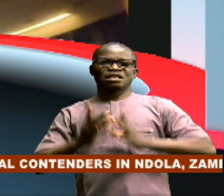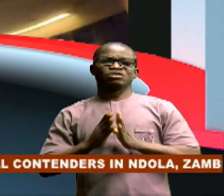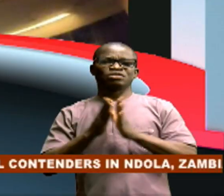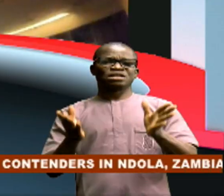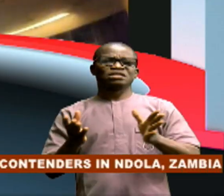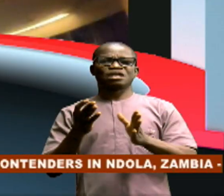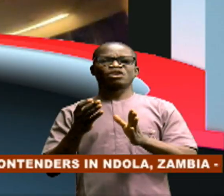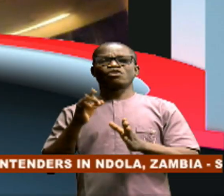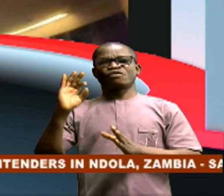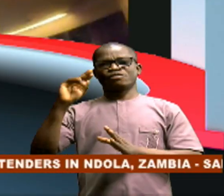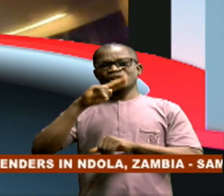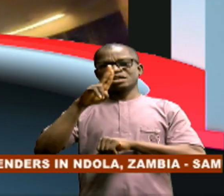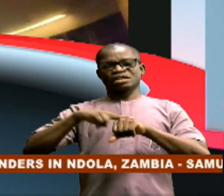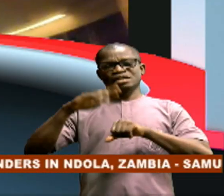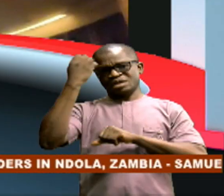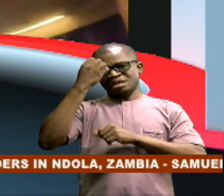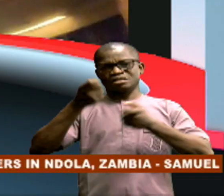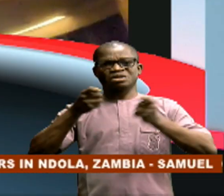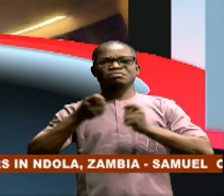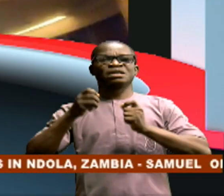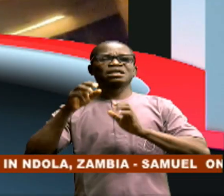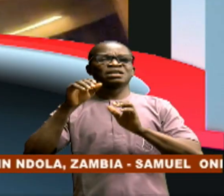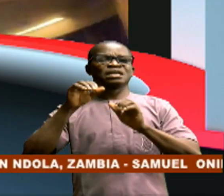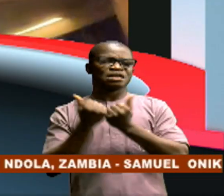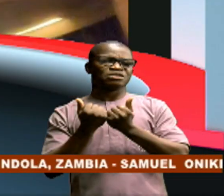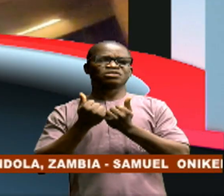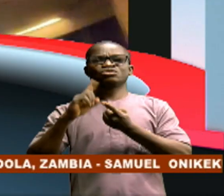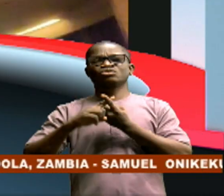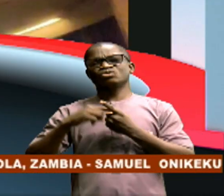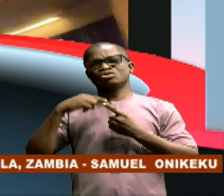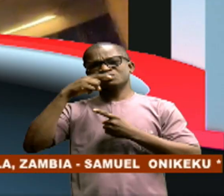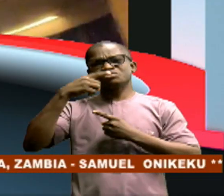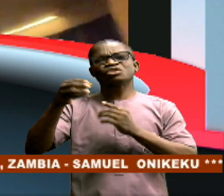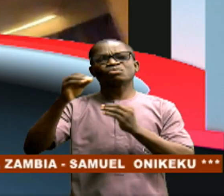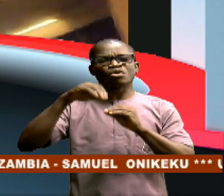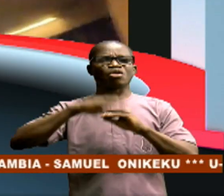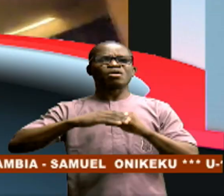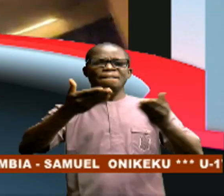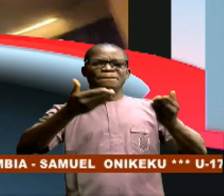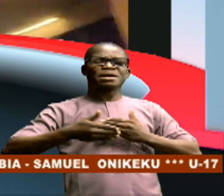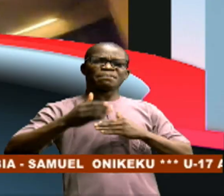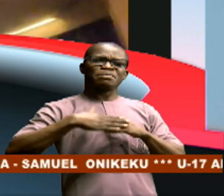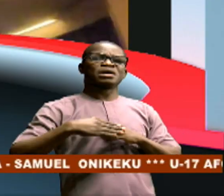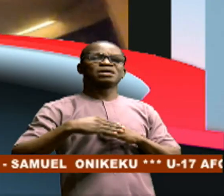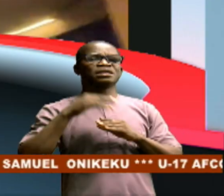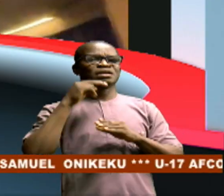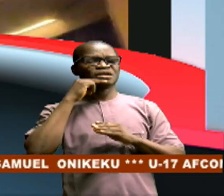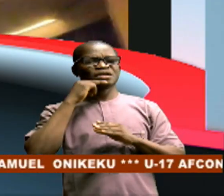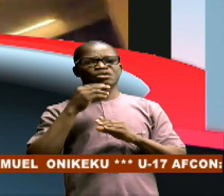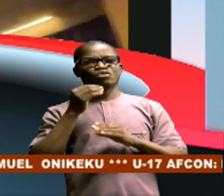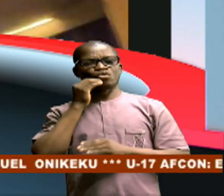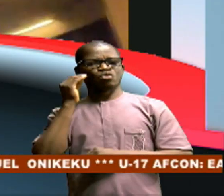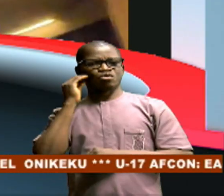Agency, Mustafa Habib Ahmed, to speak more on the evacuation exercise. Hello,